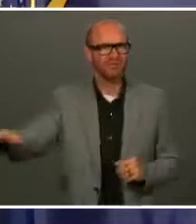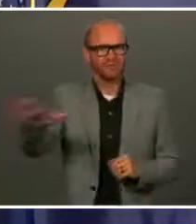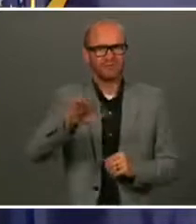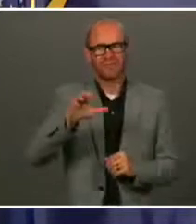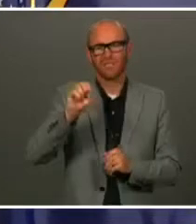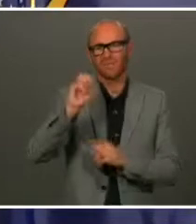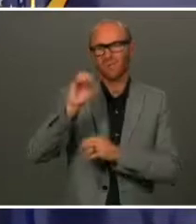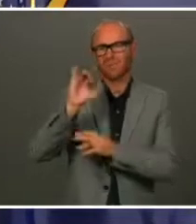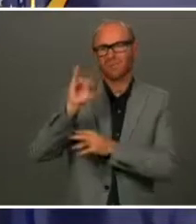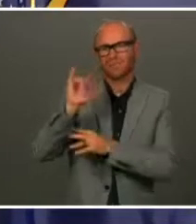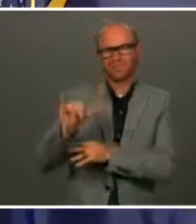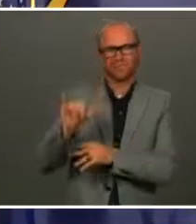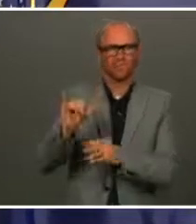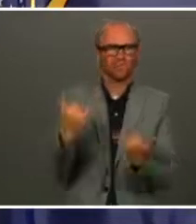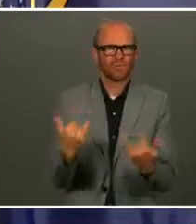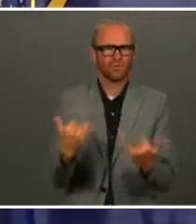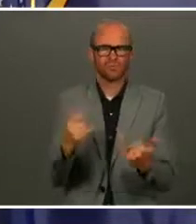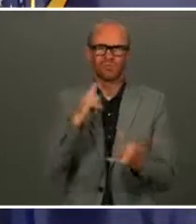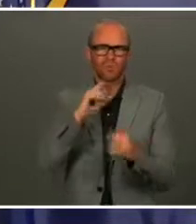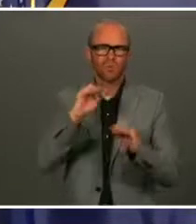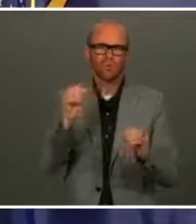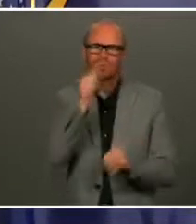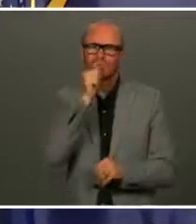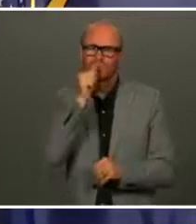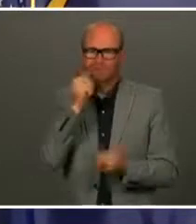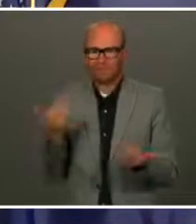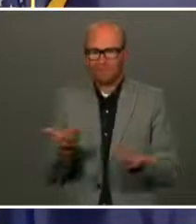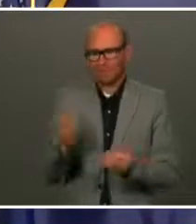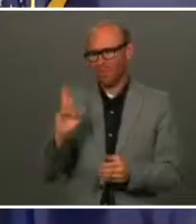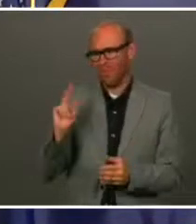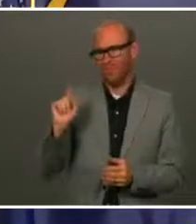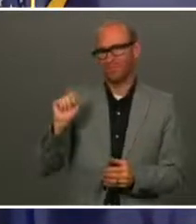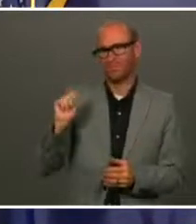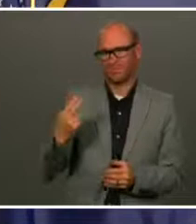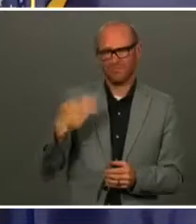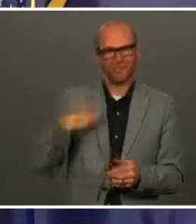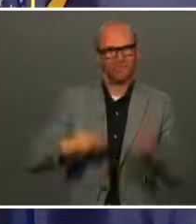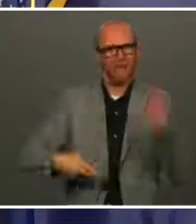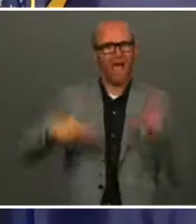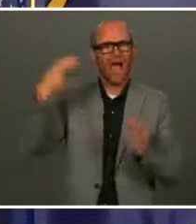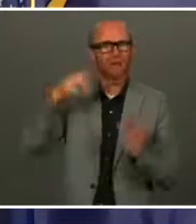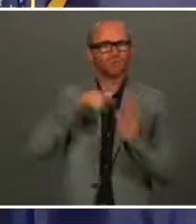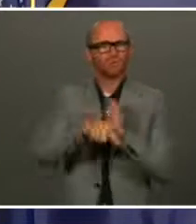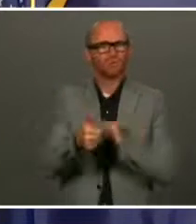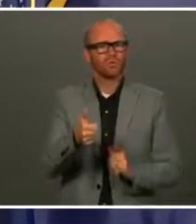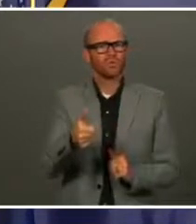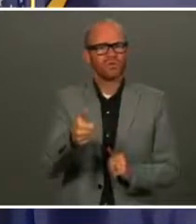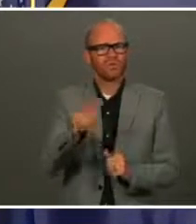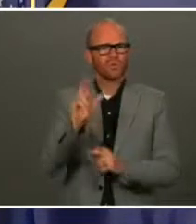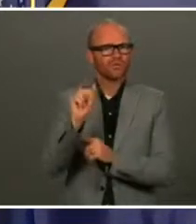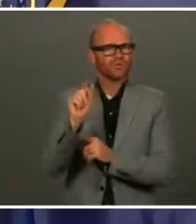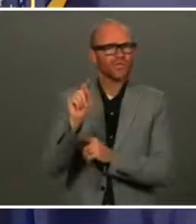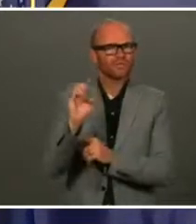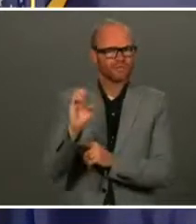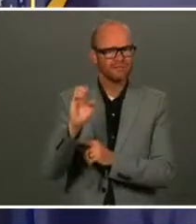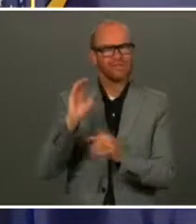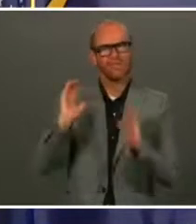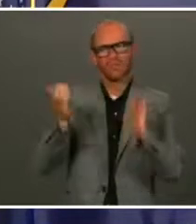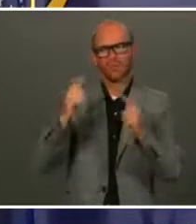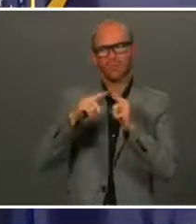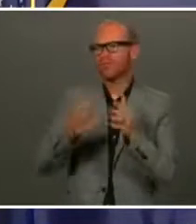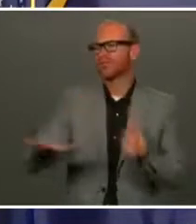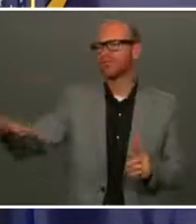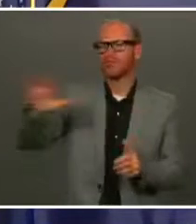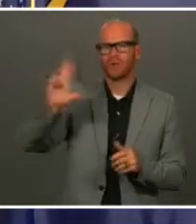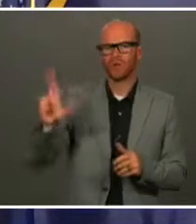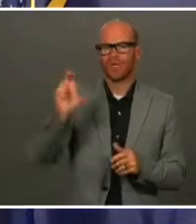today. It's no secret that Utah has a high suicide rate as compared to the rest of the nation. I think we